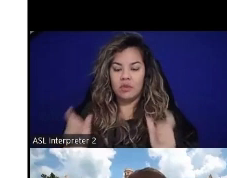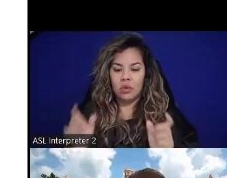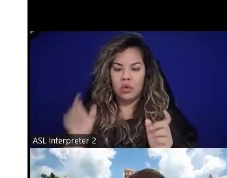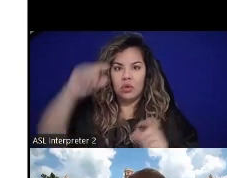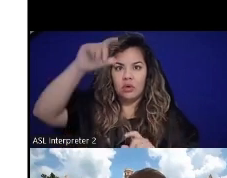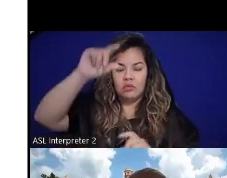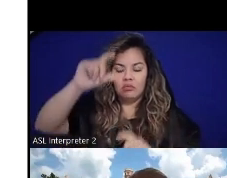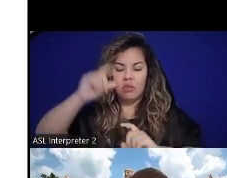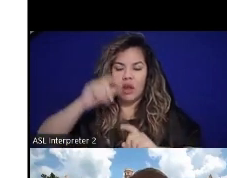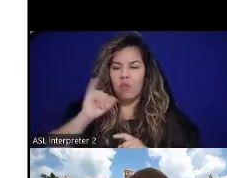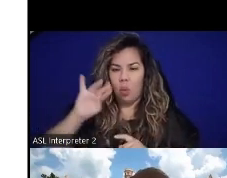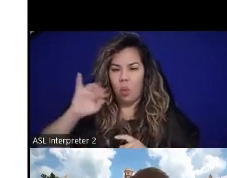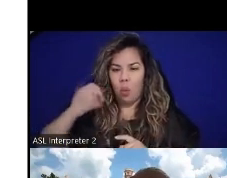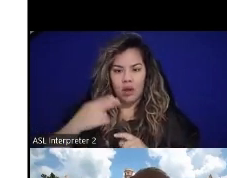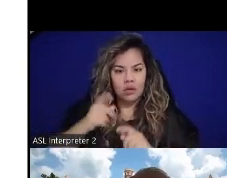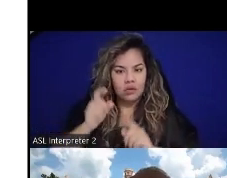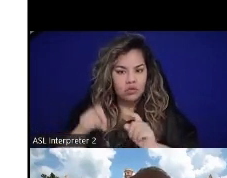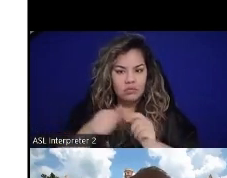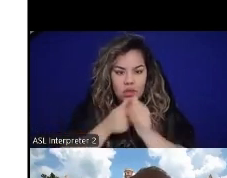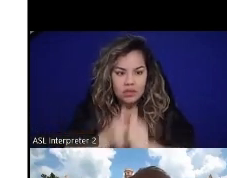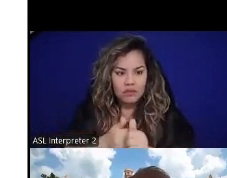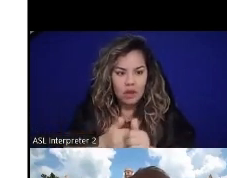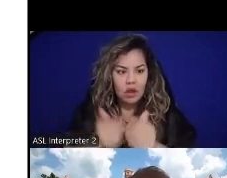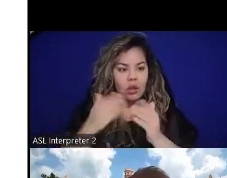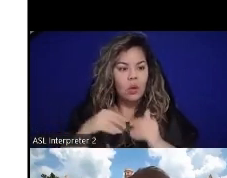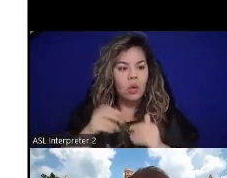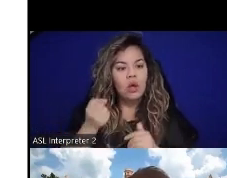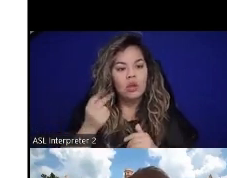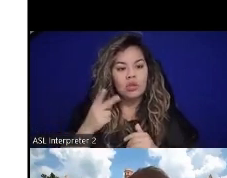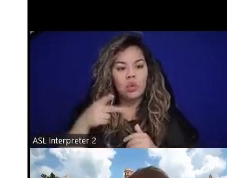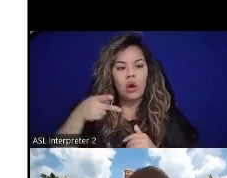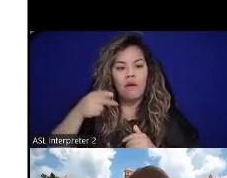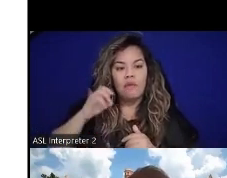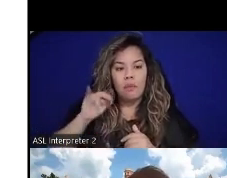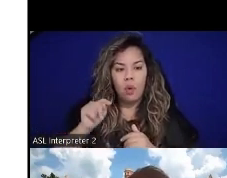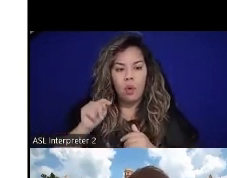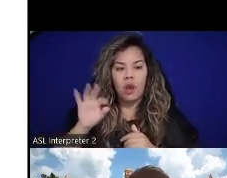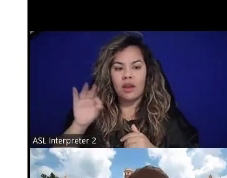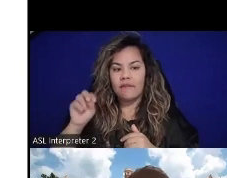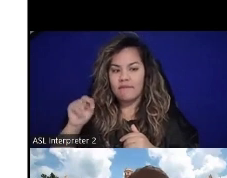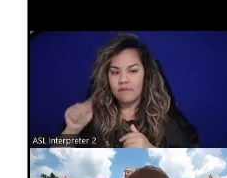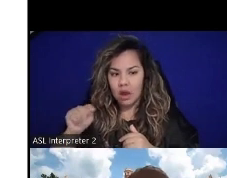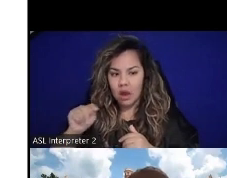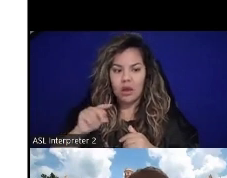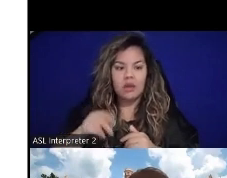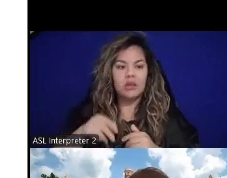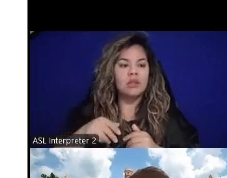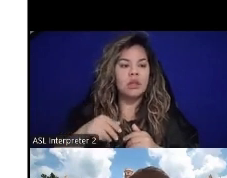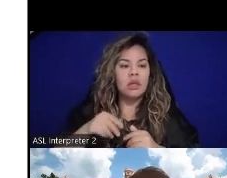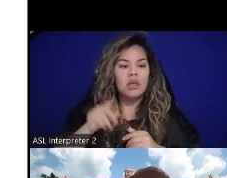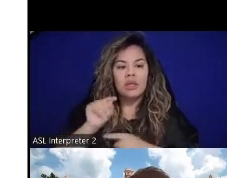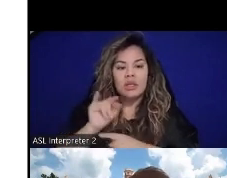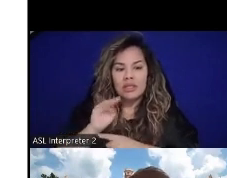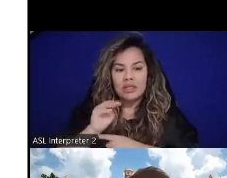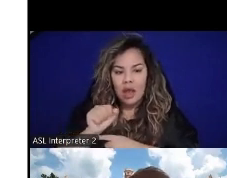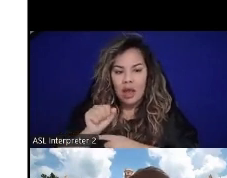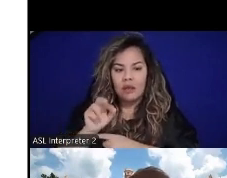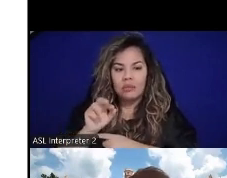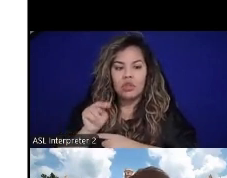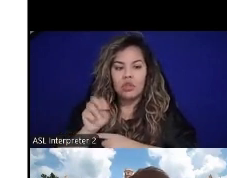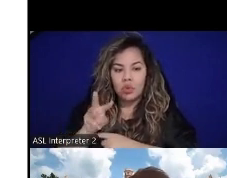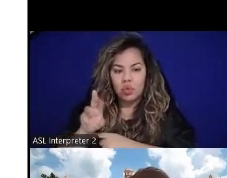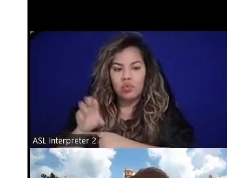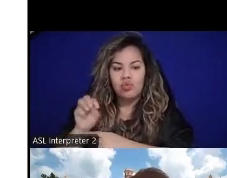a 12-point font type. Please make sure that when you cite other people's work in your manuscript, you need to add the